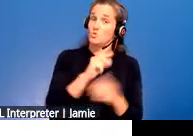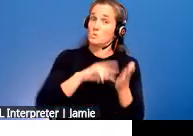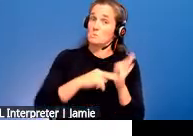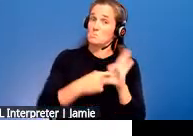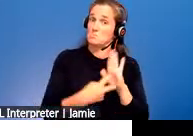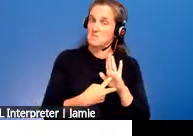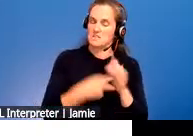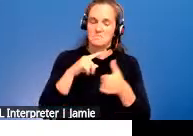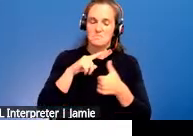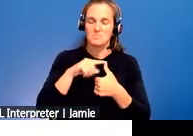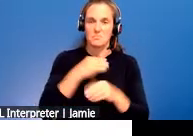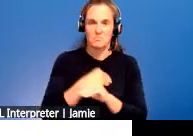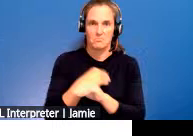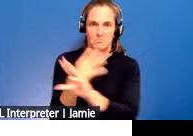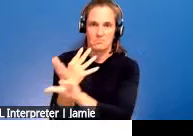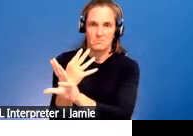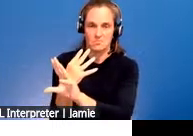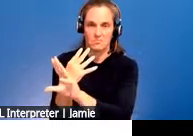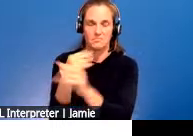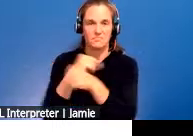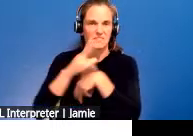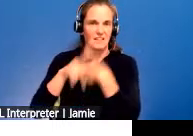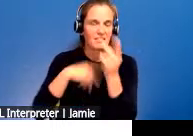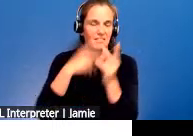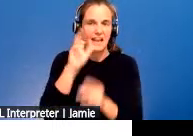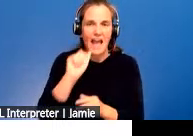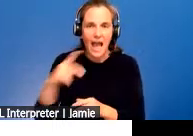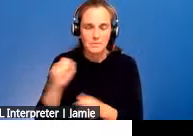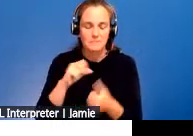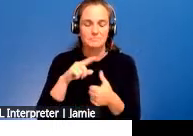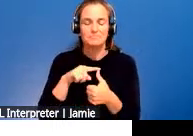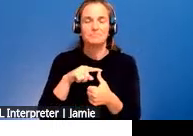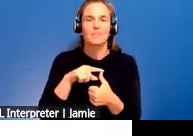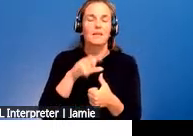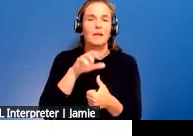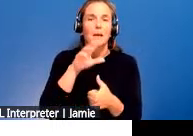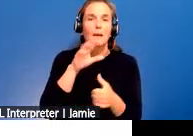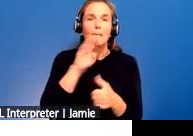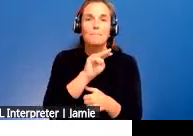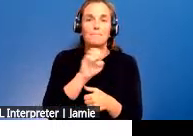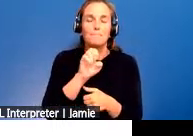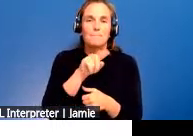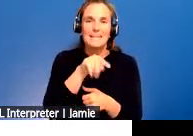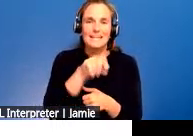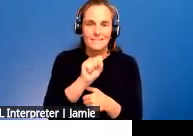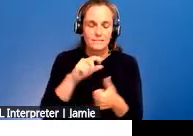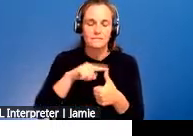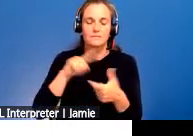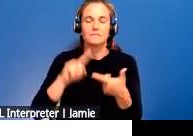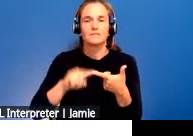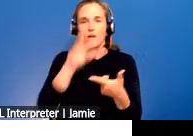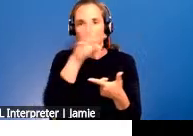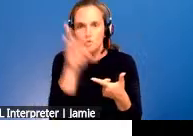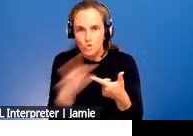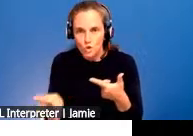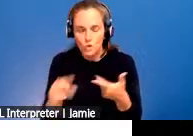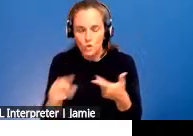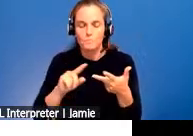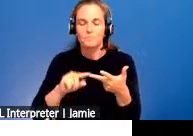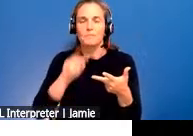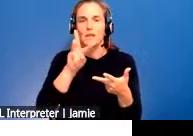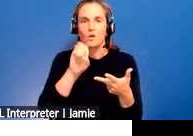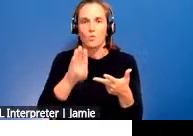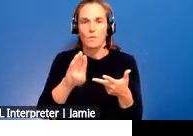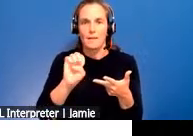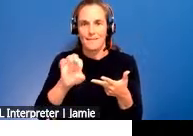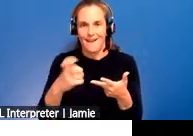video conferencing applications like Google Meets, Zoom, or WebEx, for example, as well as different learning